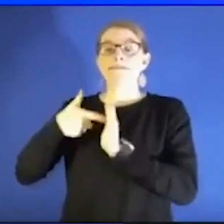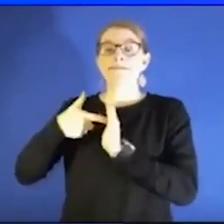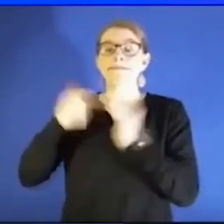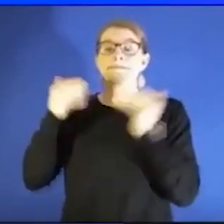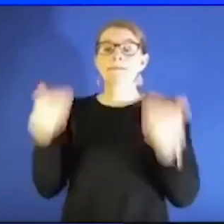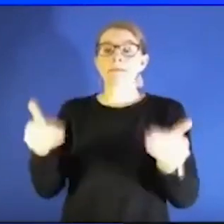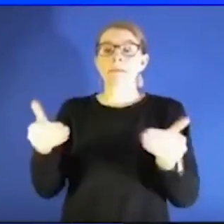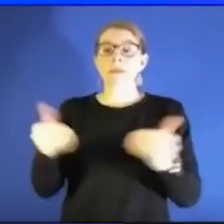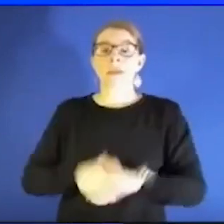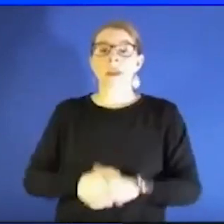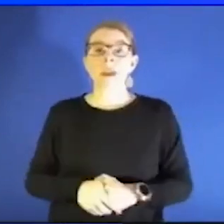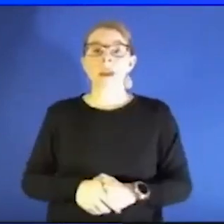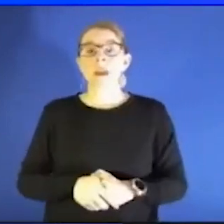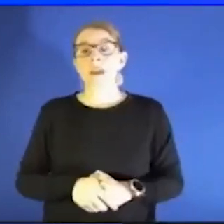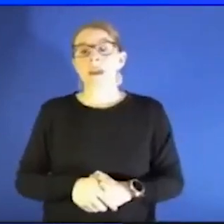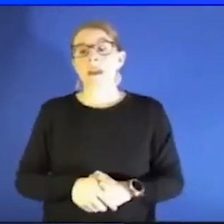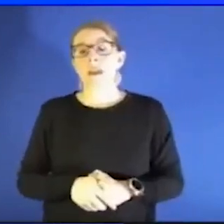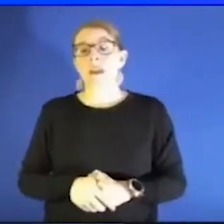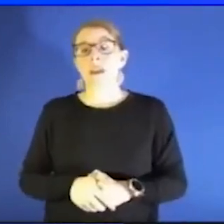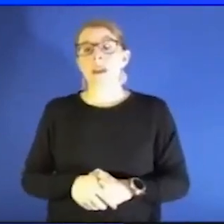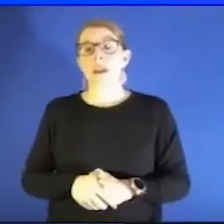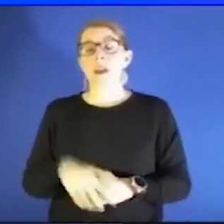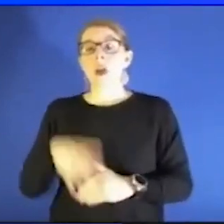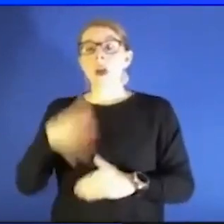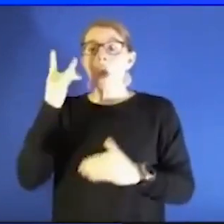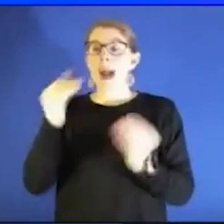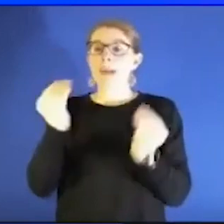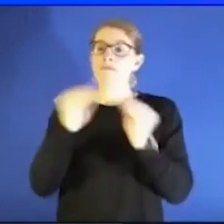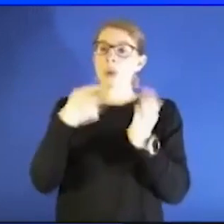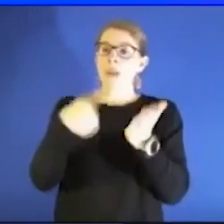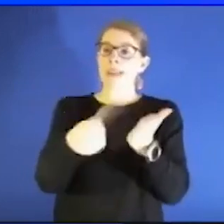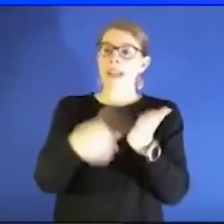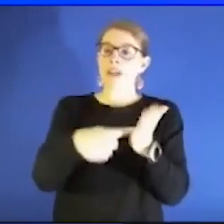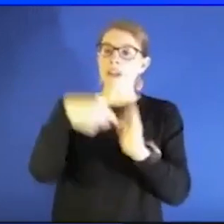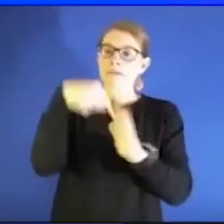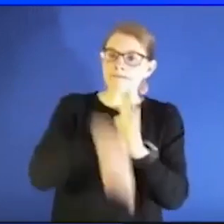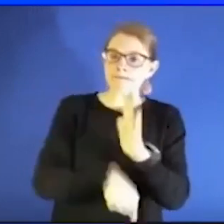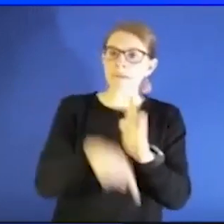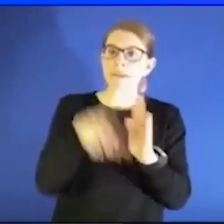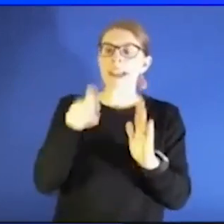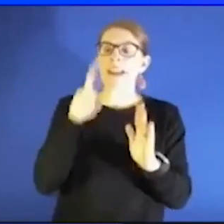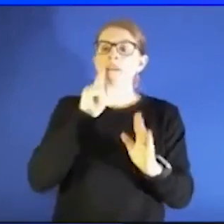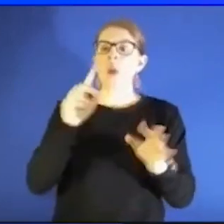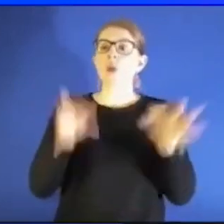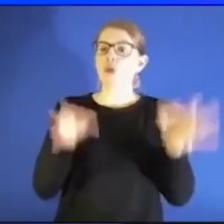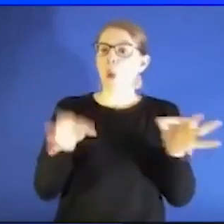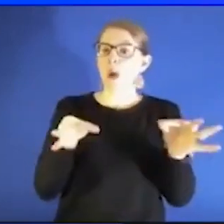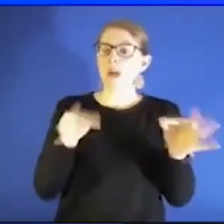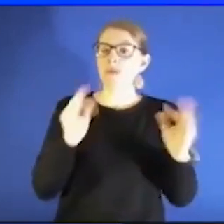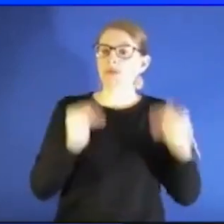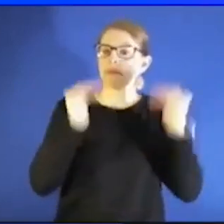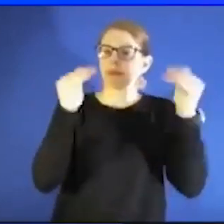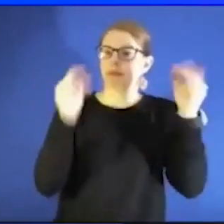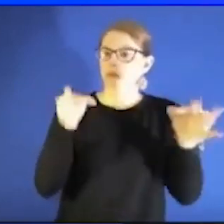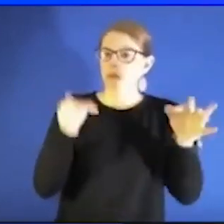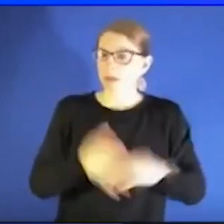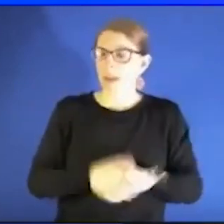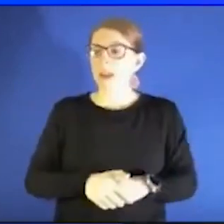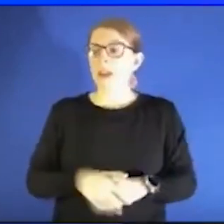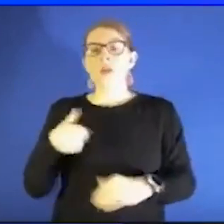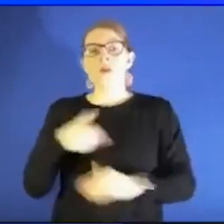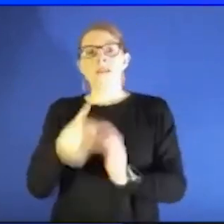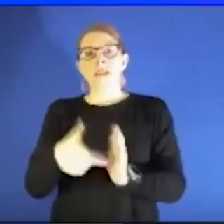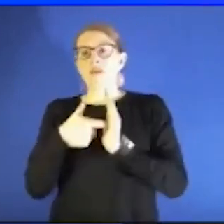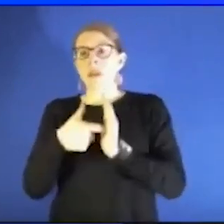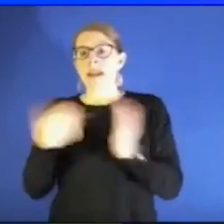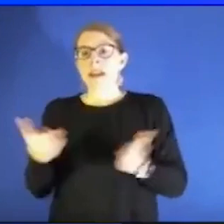being further discussed in the courts. So we think that's really important. We've had a requirement here since September